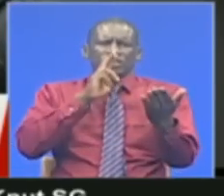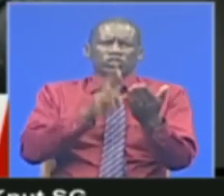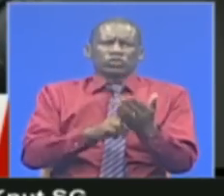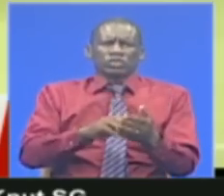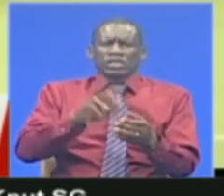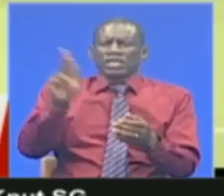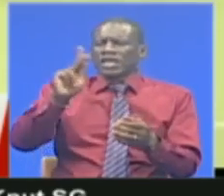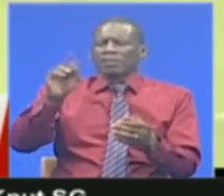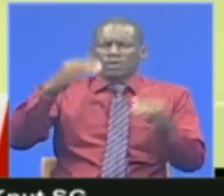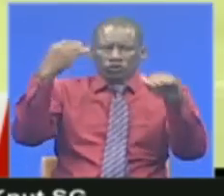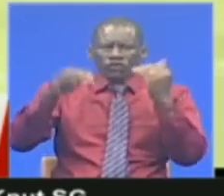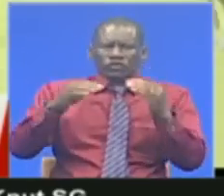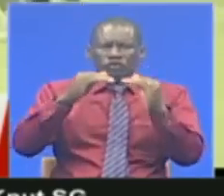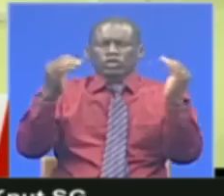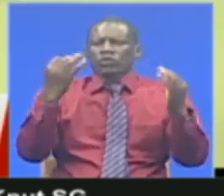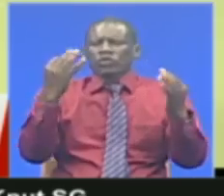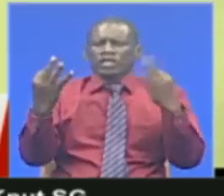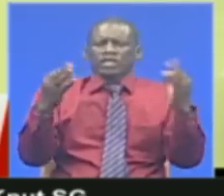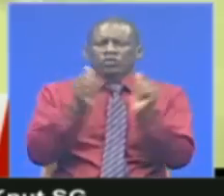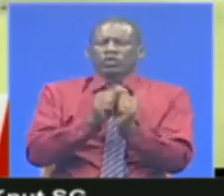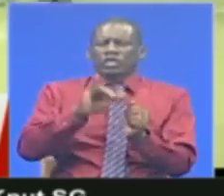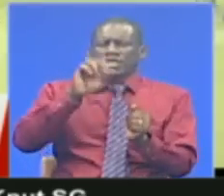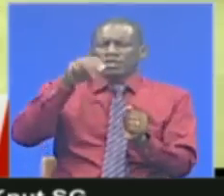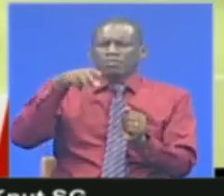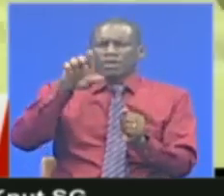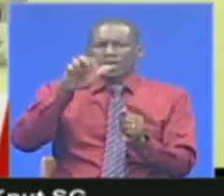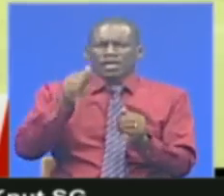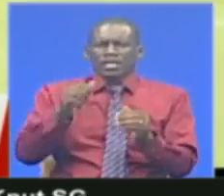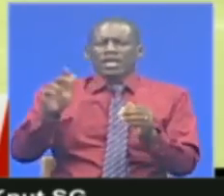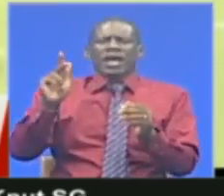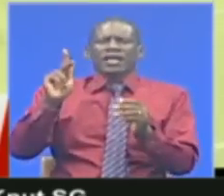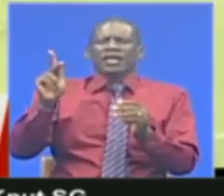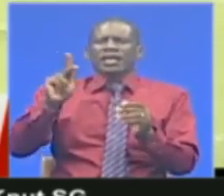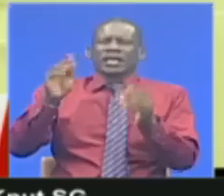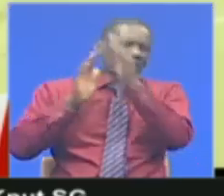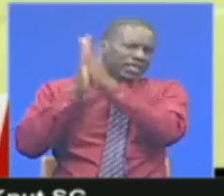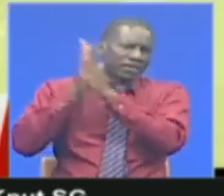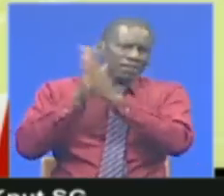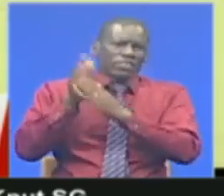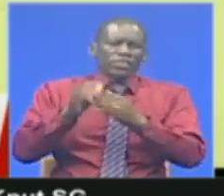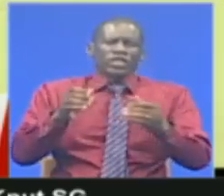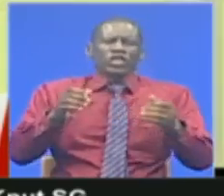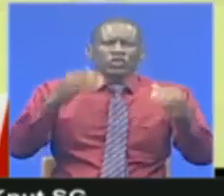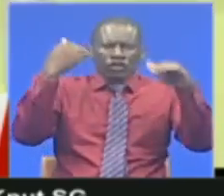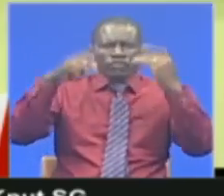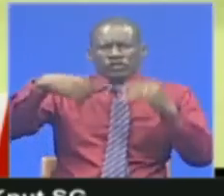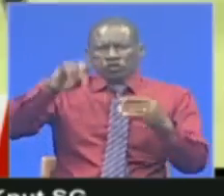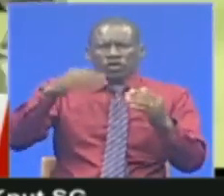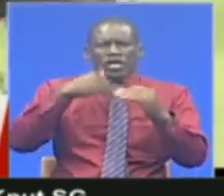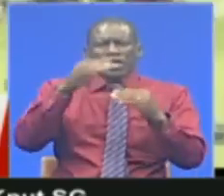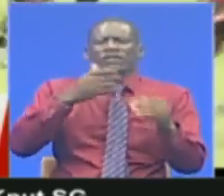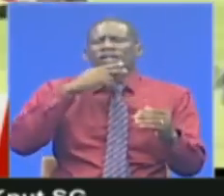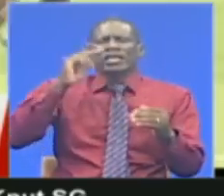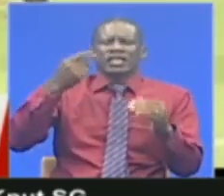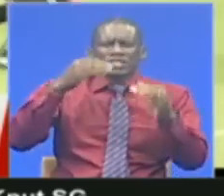Kabarak University drew 3-3 with Impala in the Men's Super League. Kimathi University were awarded a walkover after their opponents Kenyatta